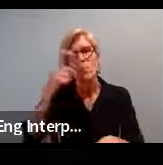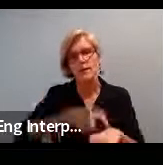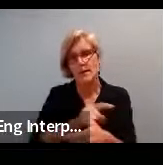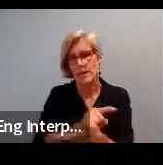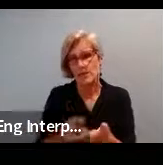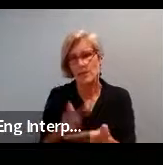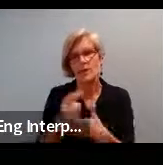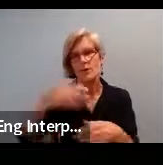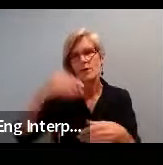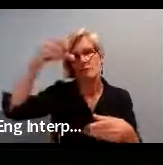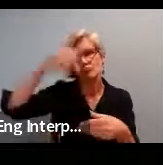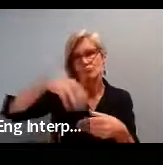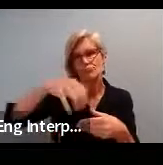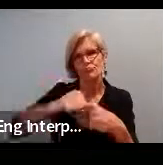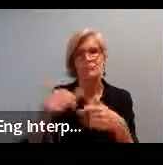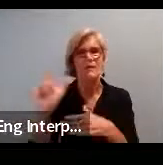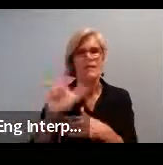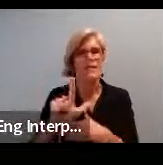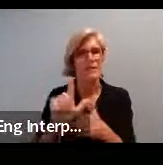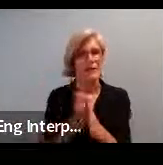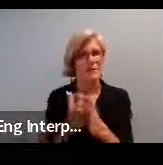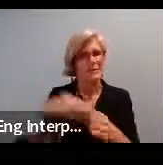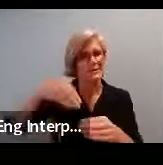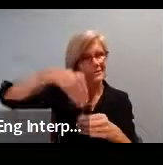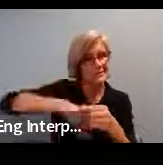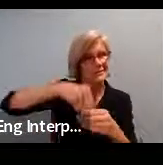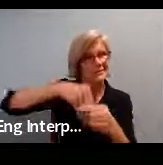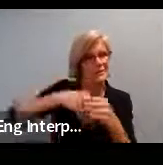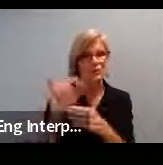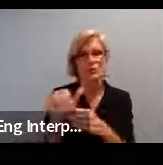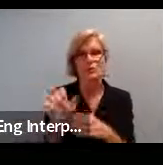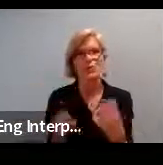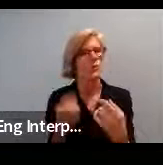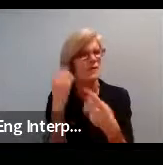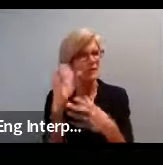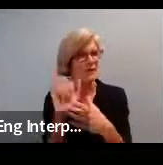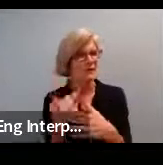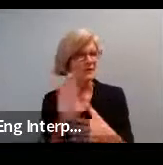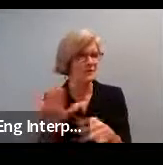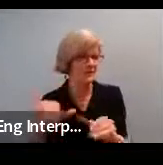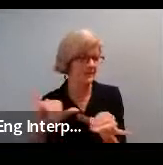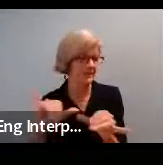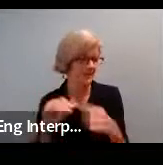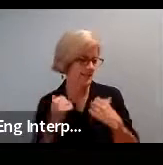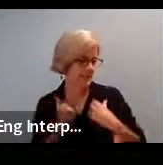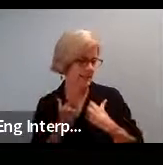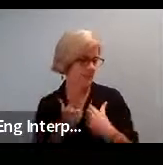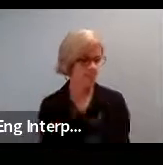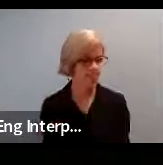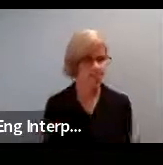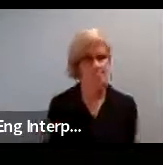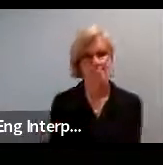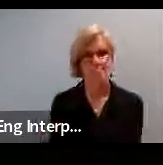well. So that should be taken into account when you're picking that special backpack.